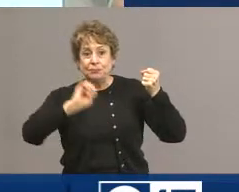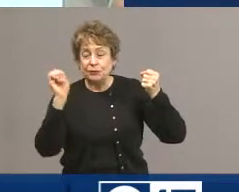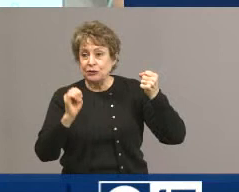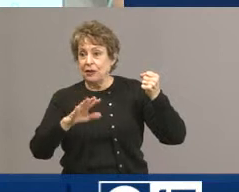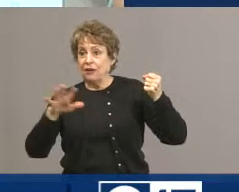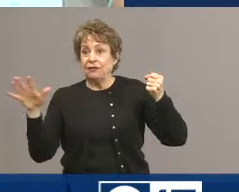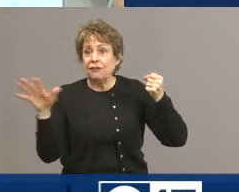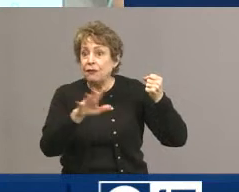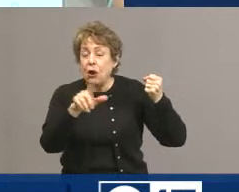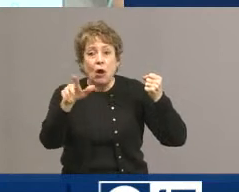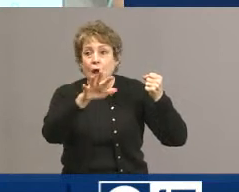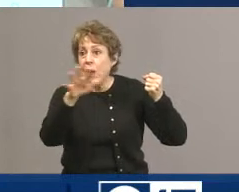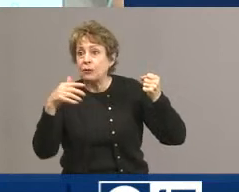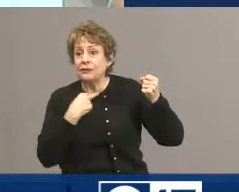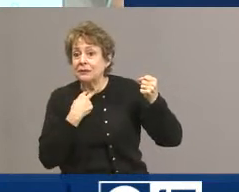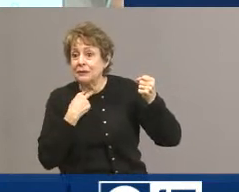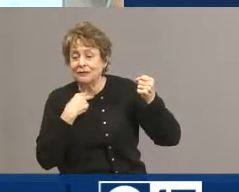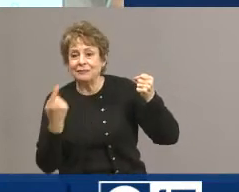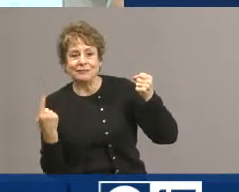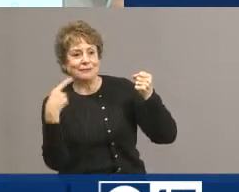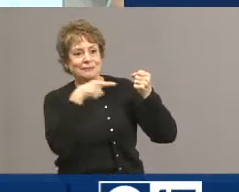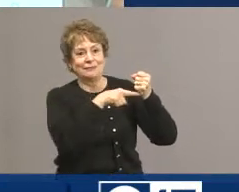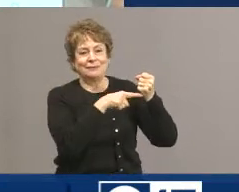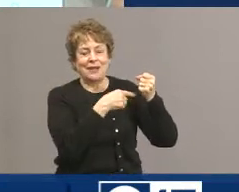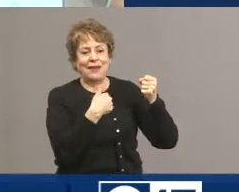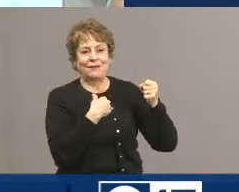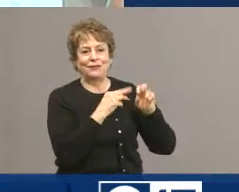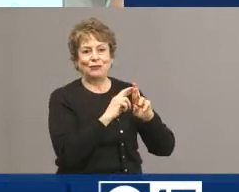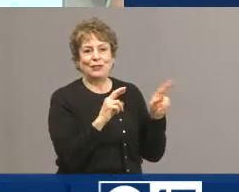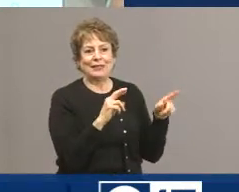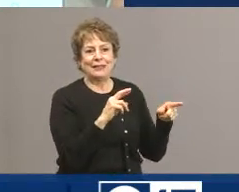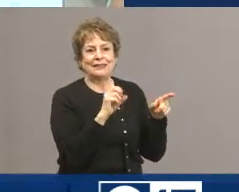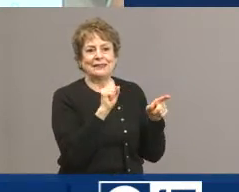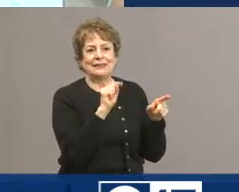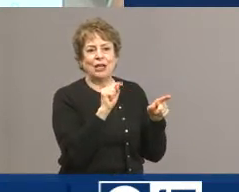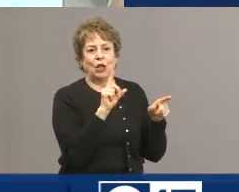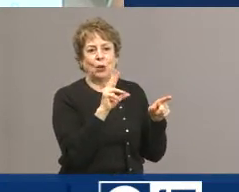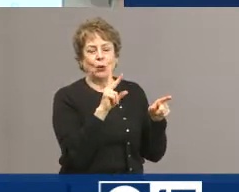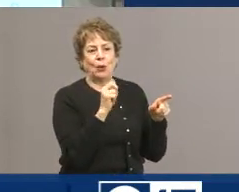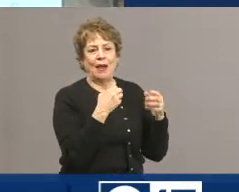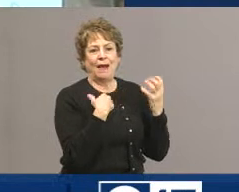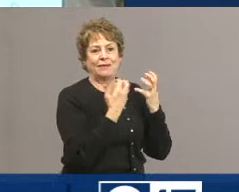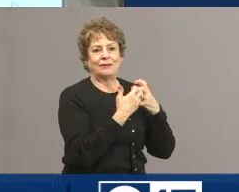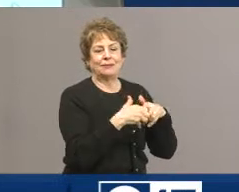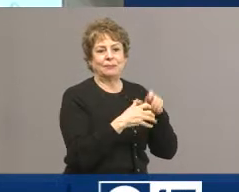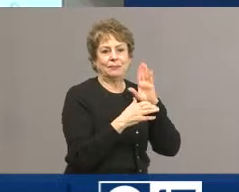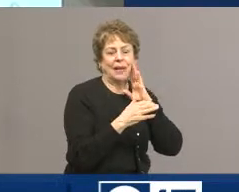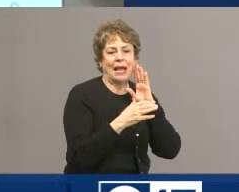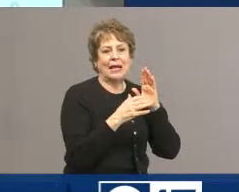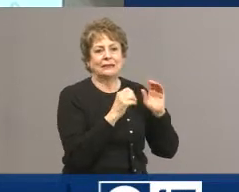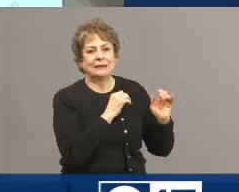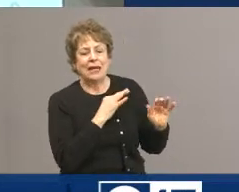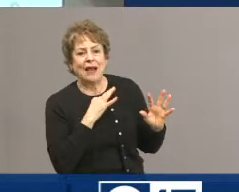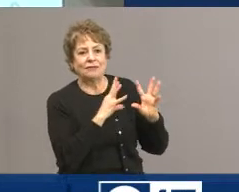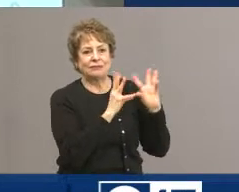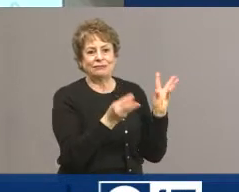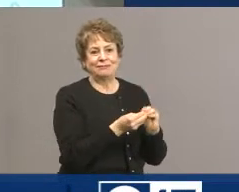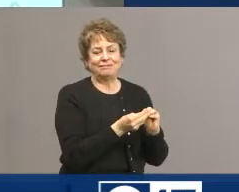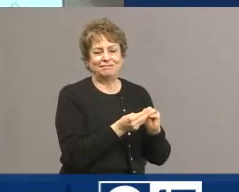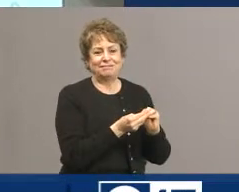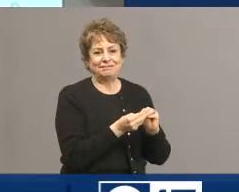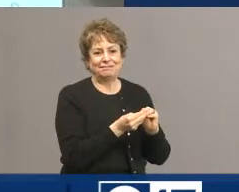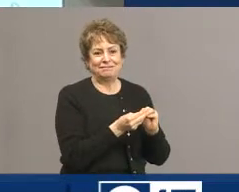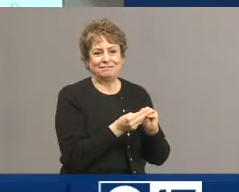This also is a graphic that will show you that we've pretty much been, in terms of ICU beds, flat in terms